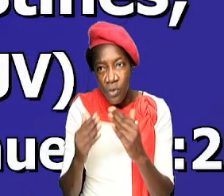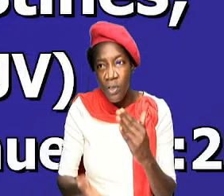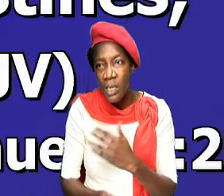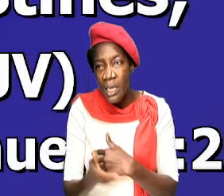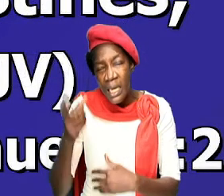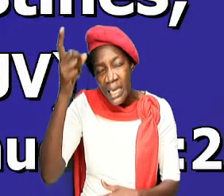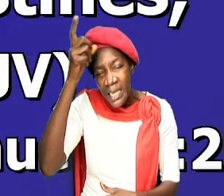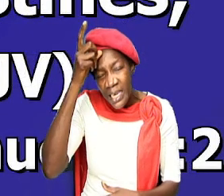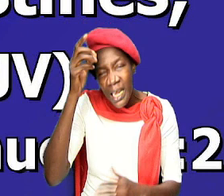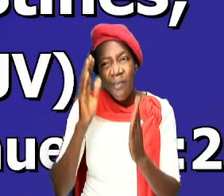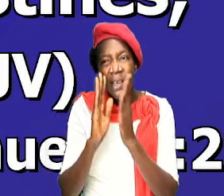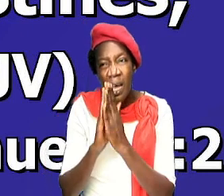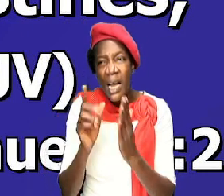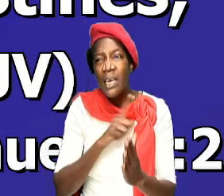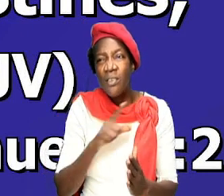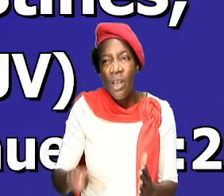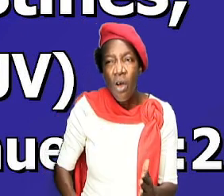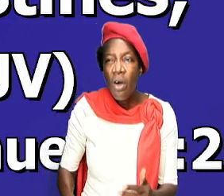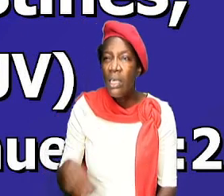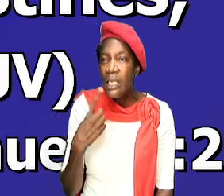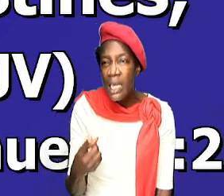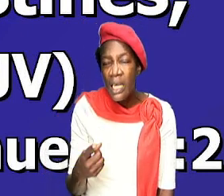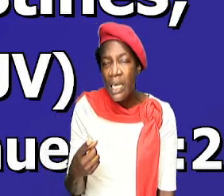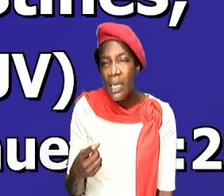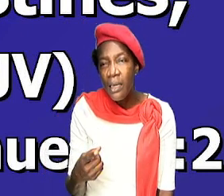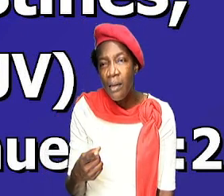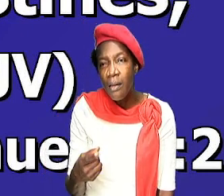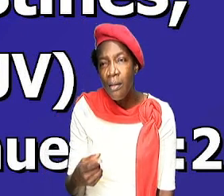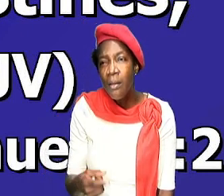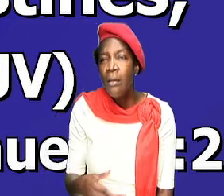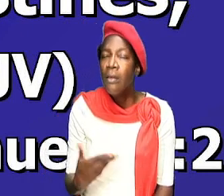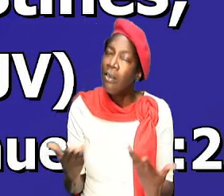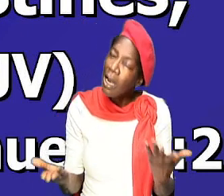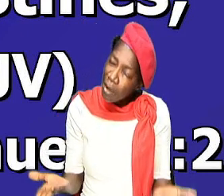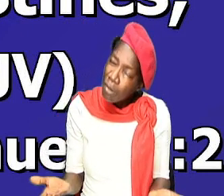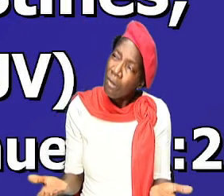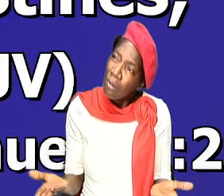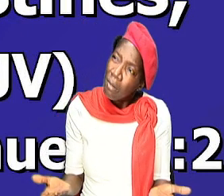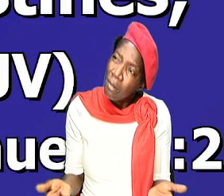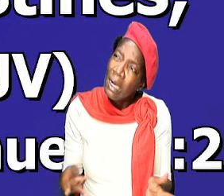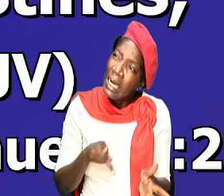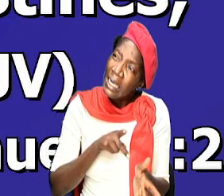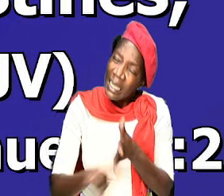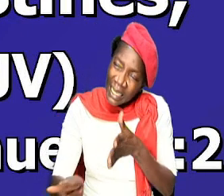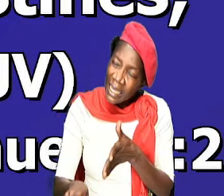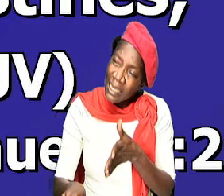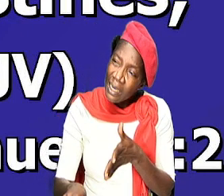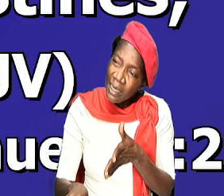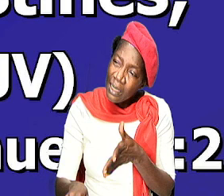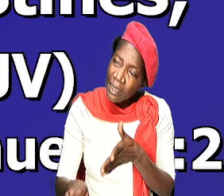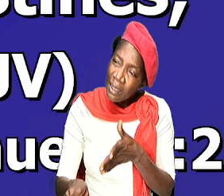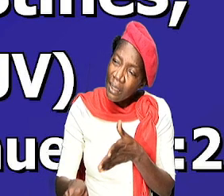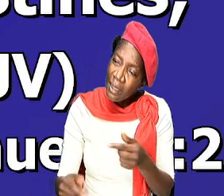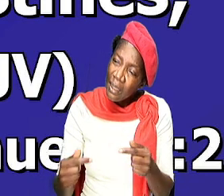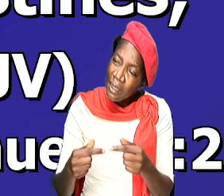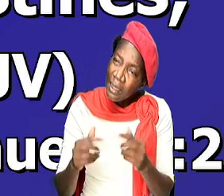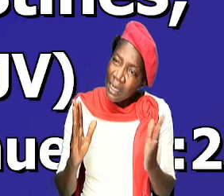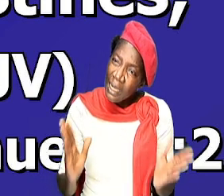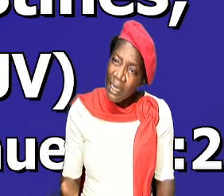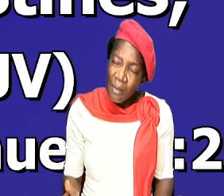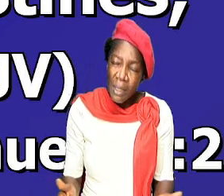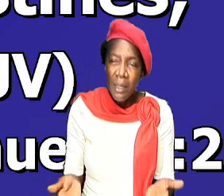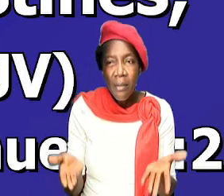Therefore, David inquired of the Lord, saying, shall I go and smite the